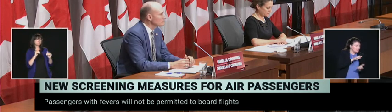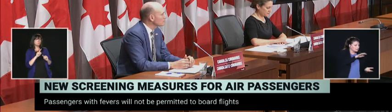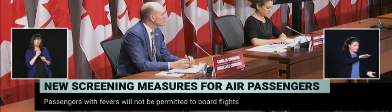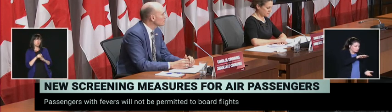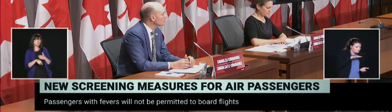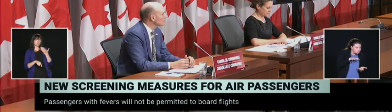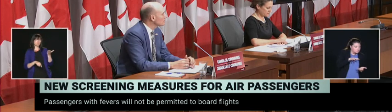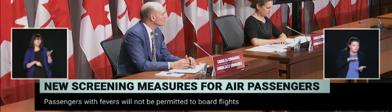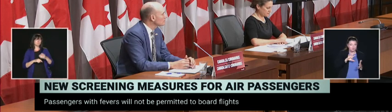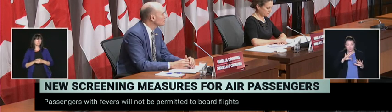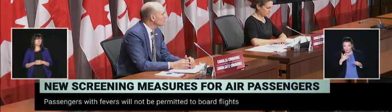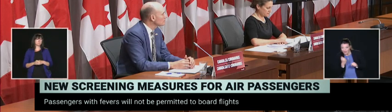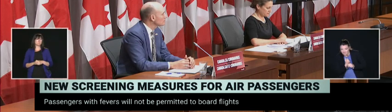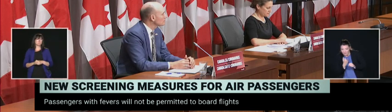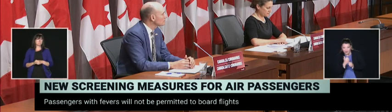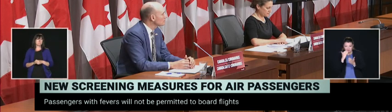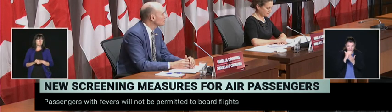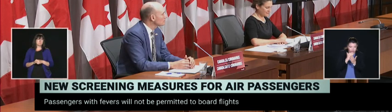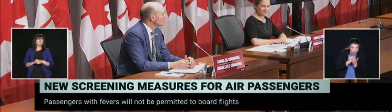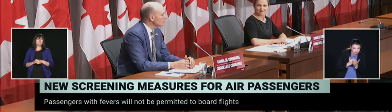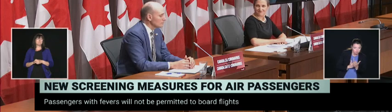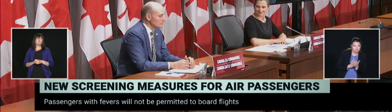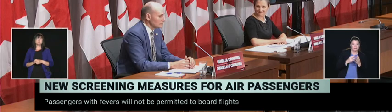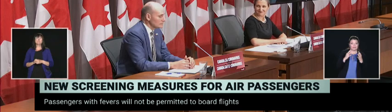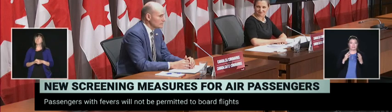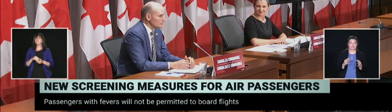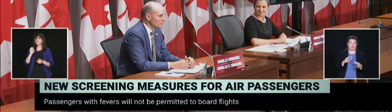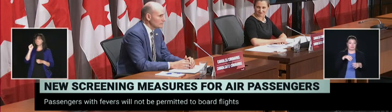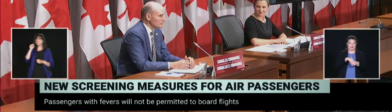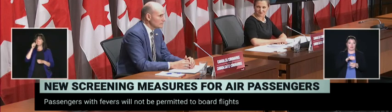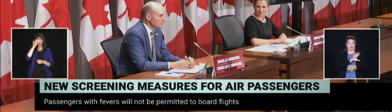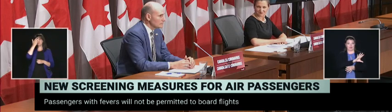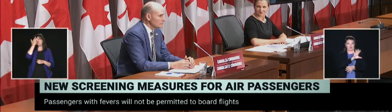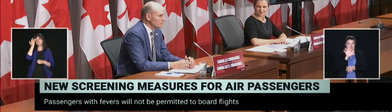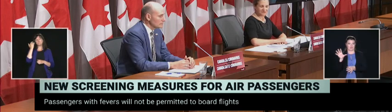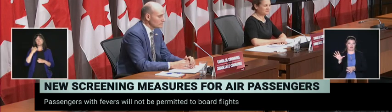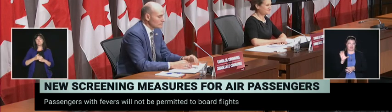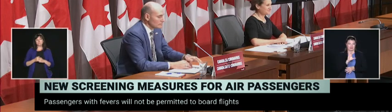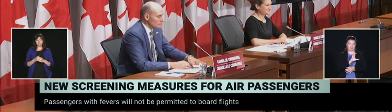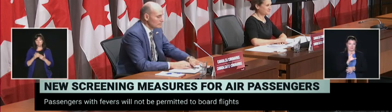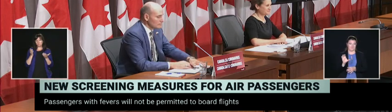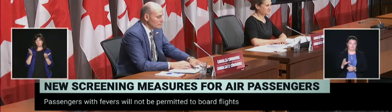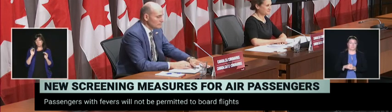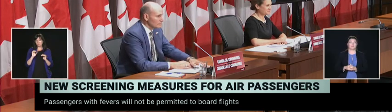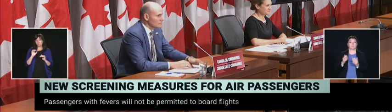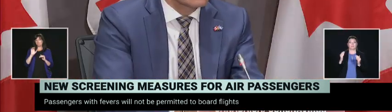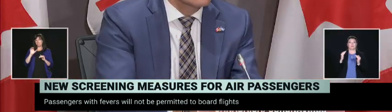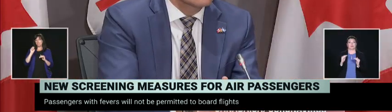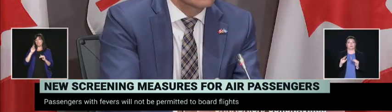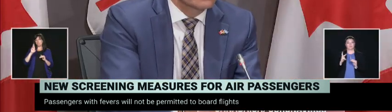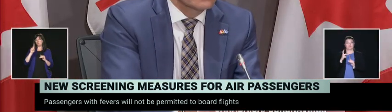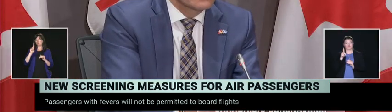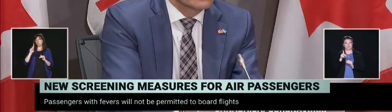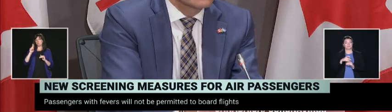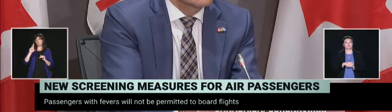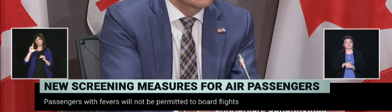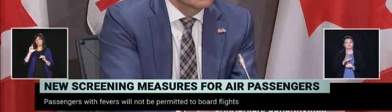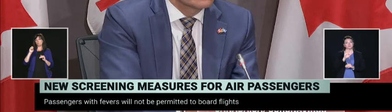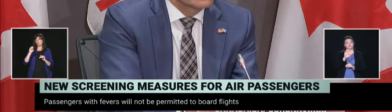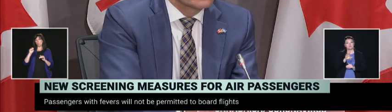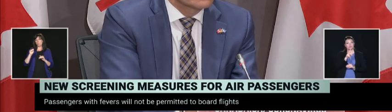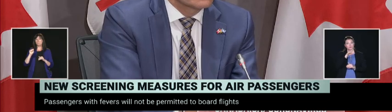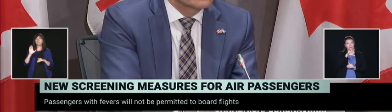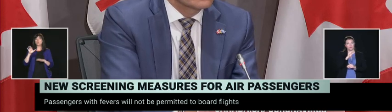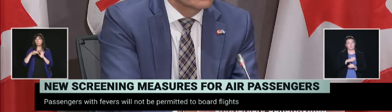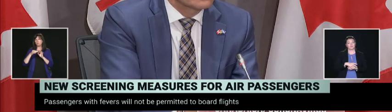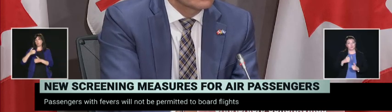Oui, merci. Peut-être je passerai à M. Duclos sur les soldats. Vous maintenez qu'ils sont 1350 qui sont déployés